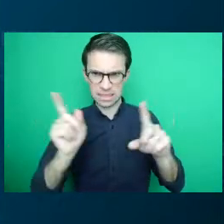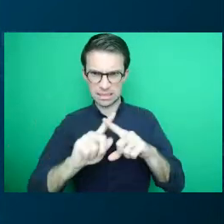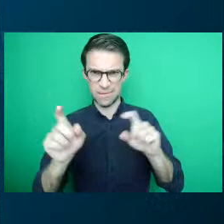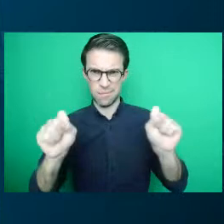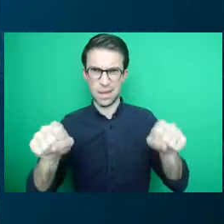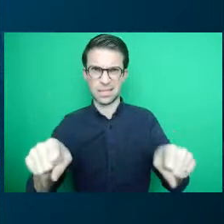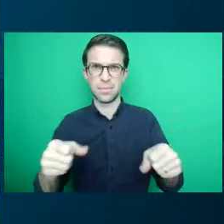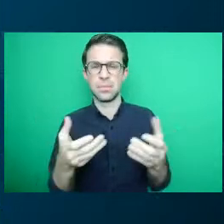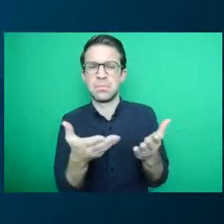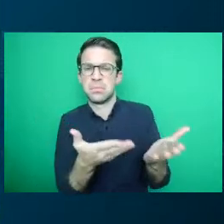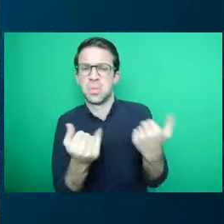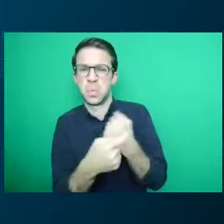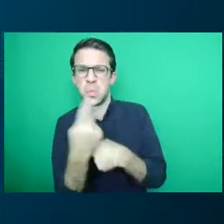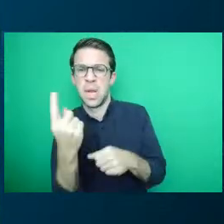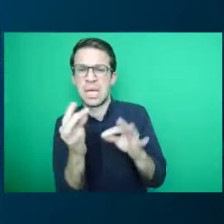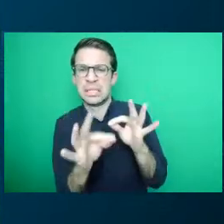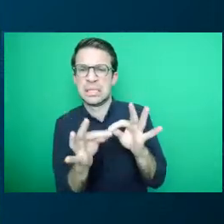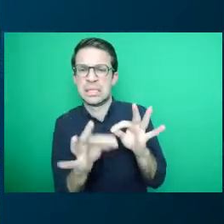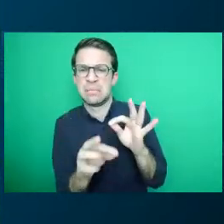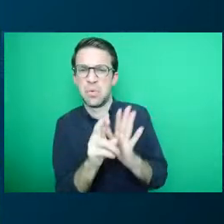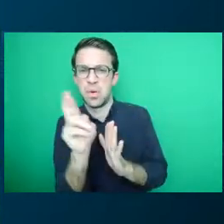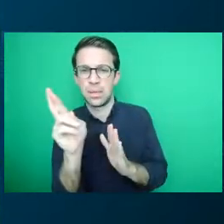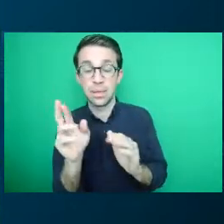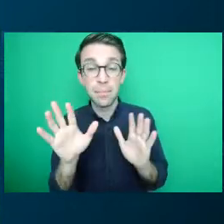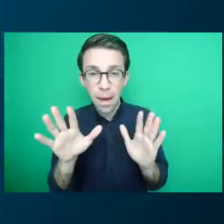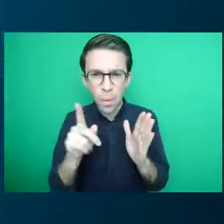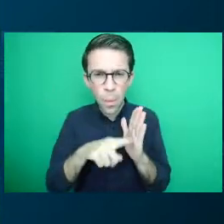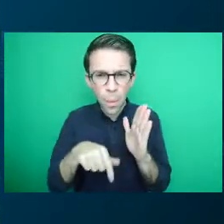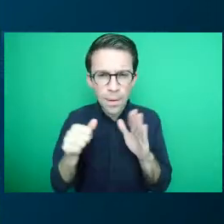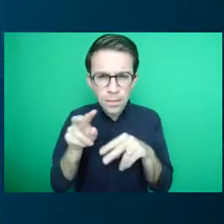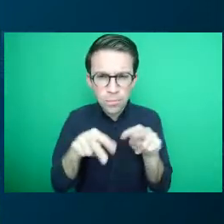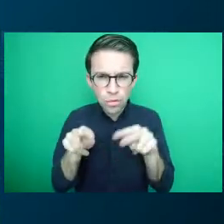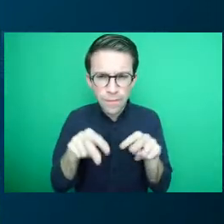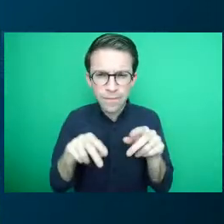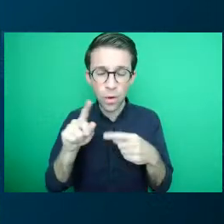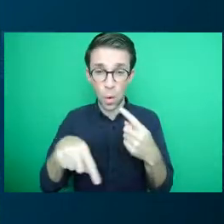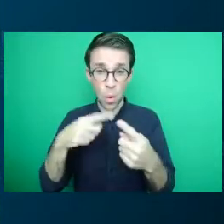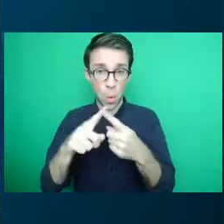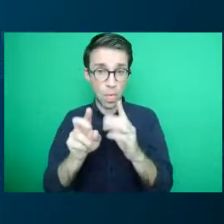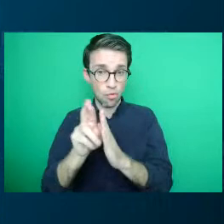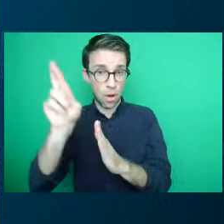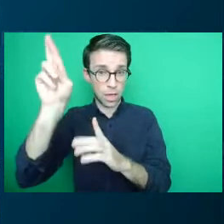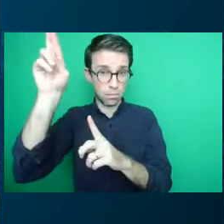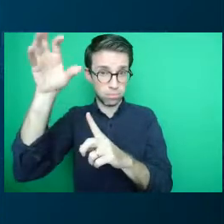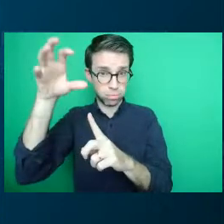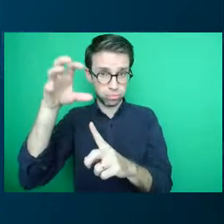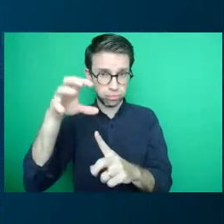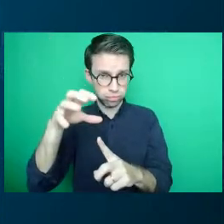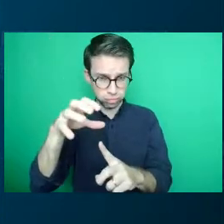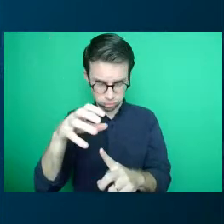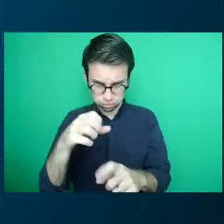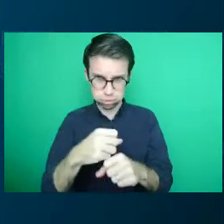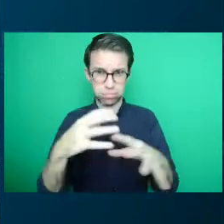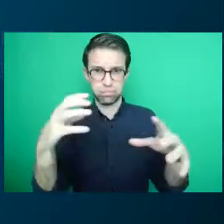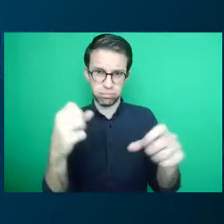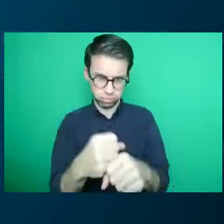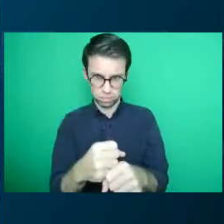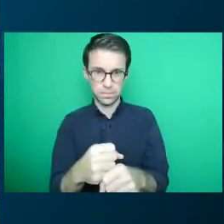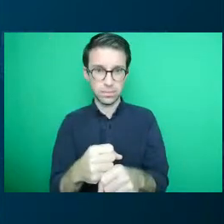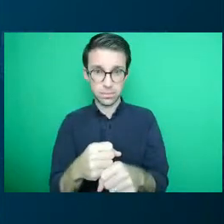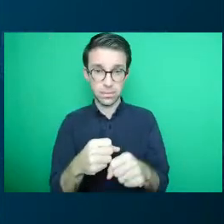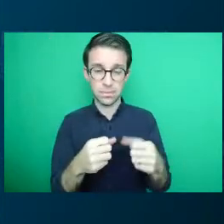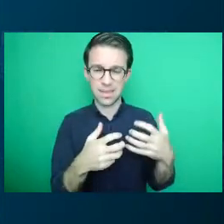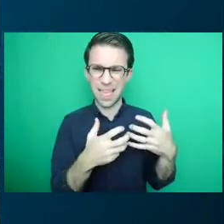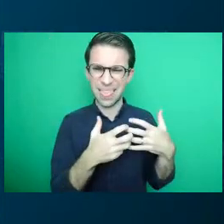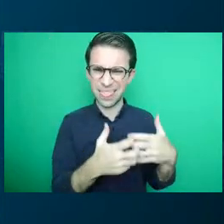pretty simple rocket here today. But what else did we observe? When that rocket came back down, we saw the rocket sort of crash and explode. The engine and the